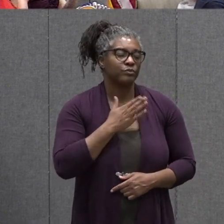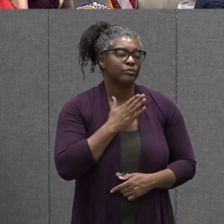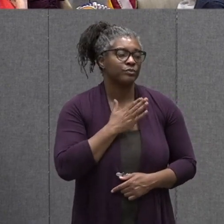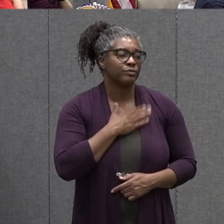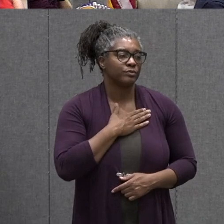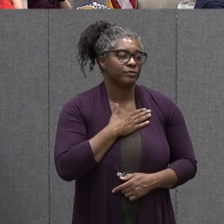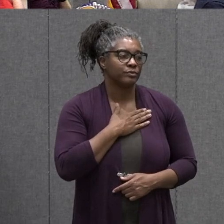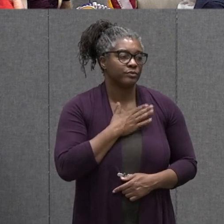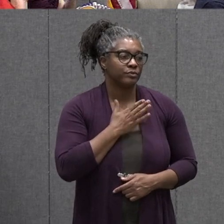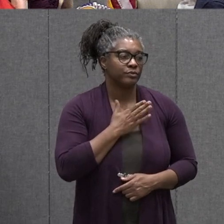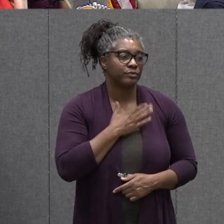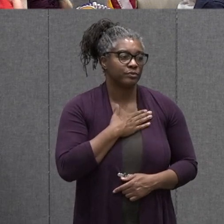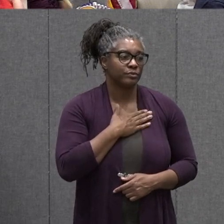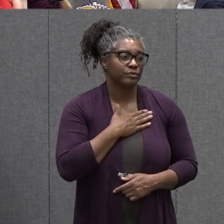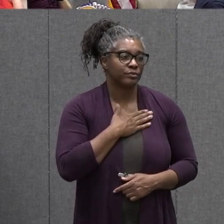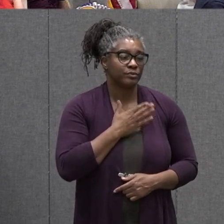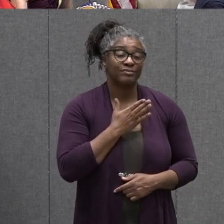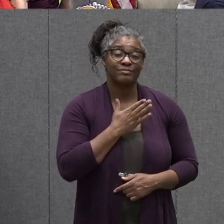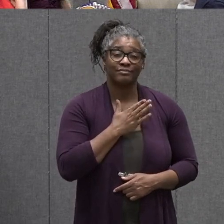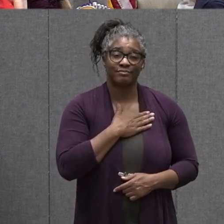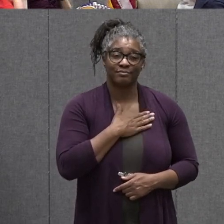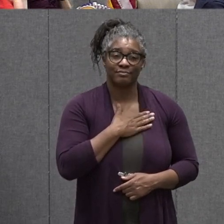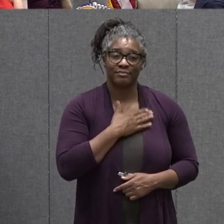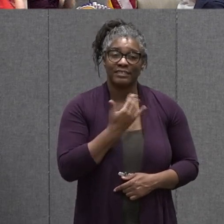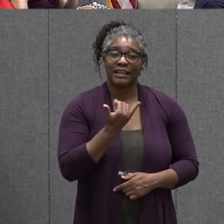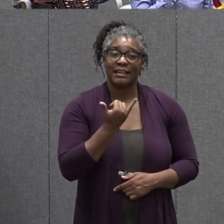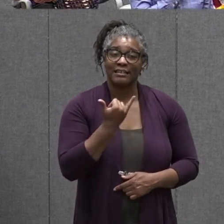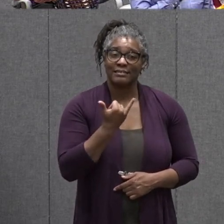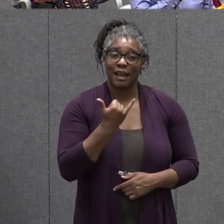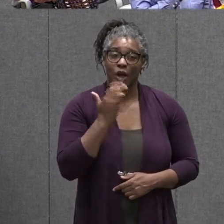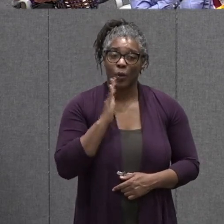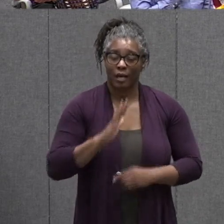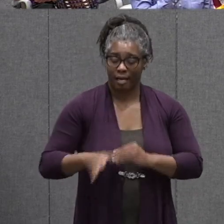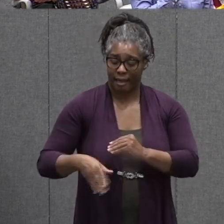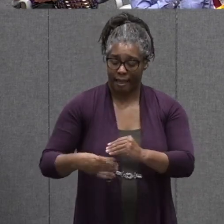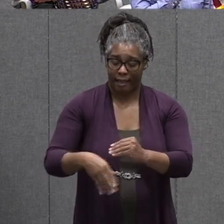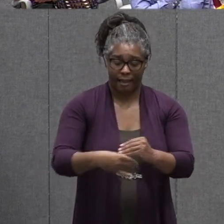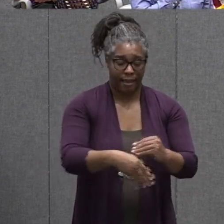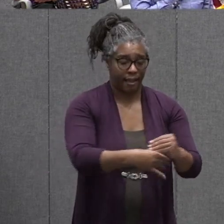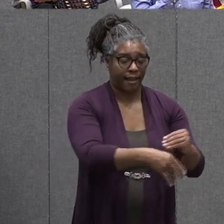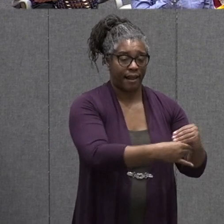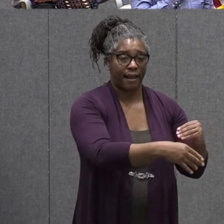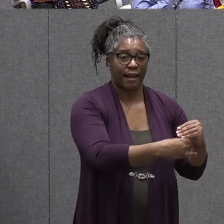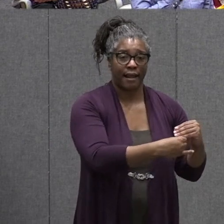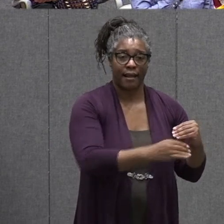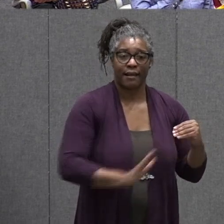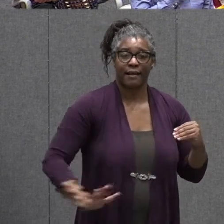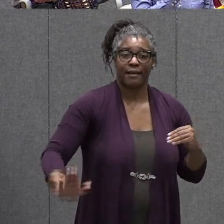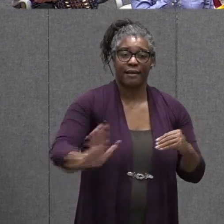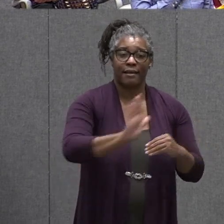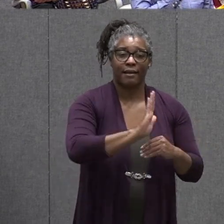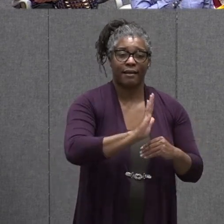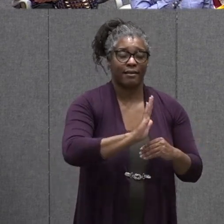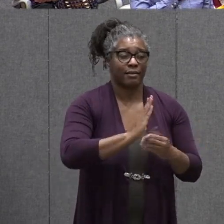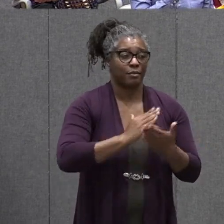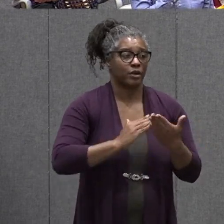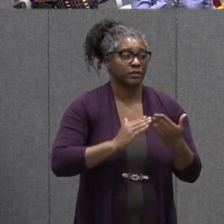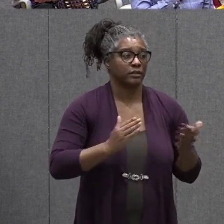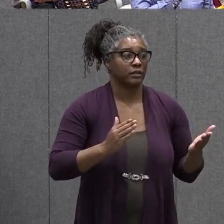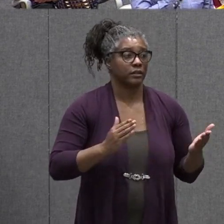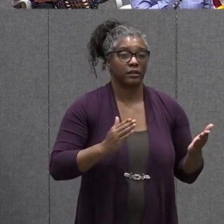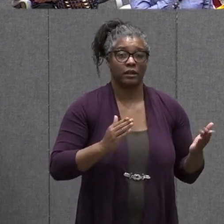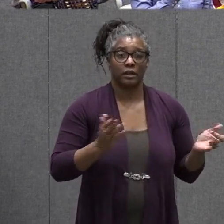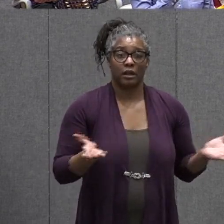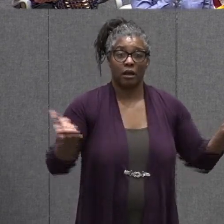we're going to have everybody bring their parts in. And then when they see me do this, I'll be walking around, and when they see me do this means they'll get